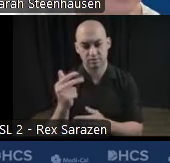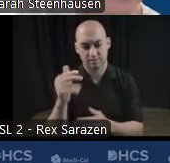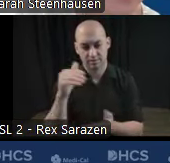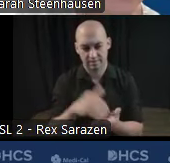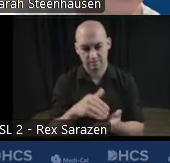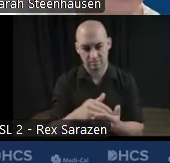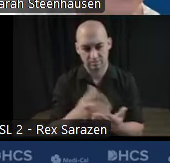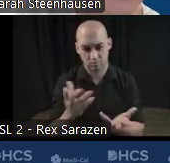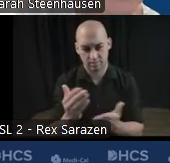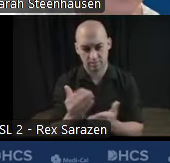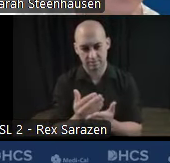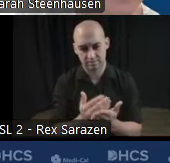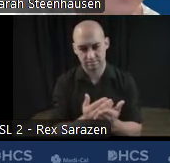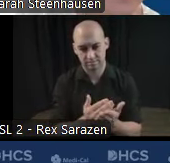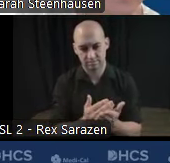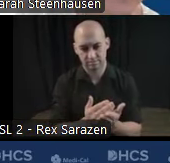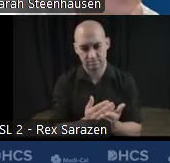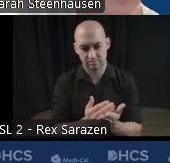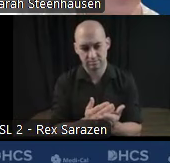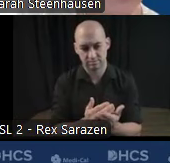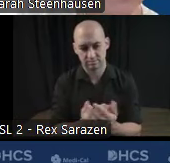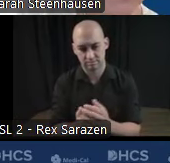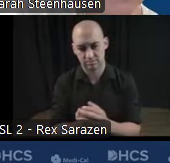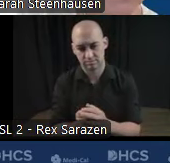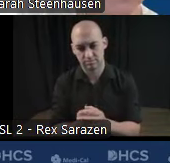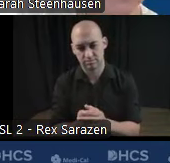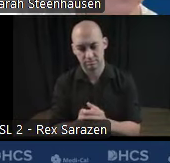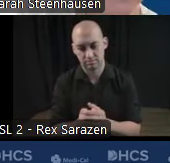I didn't know if 13,000, yes. Mhm.